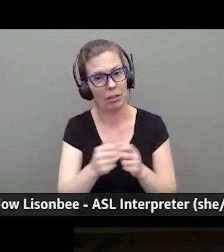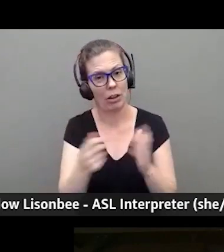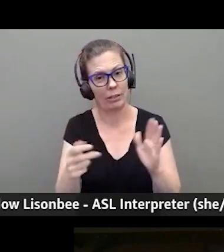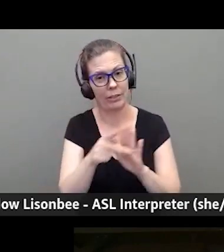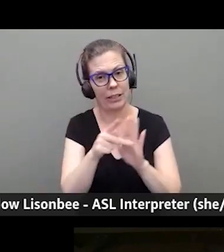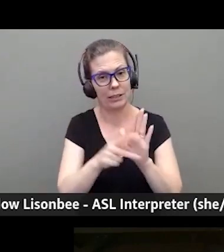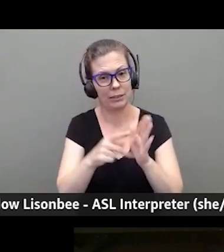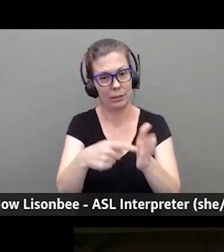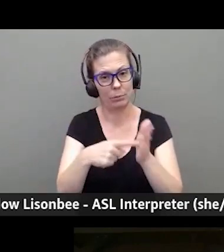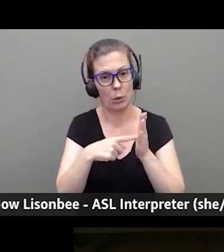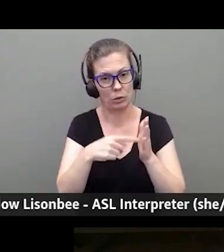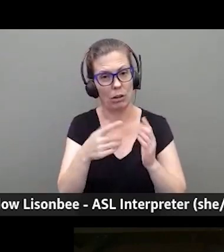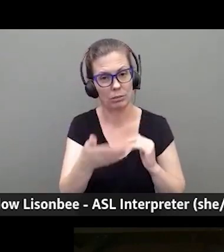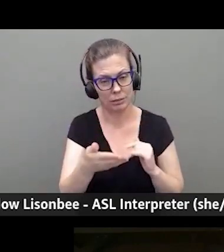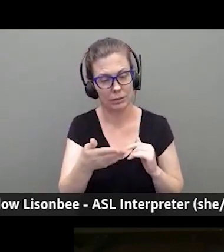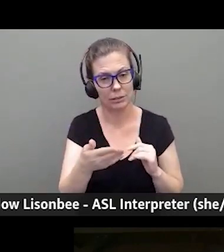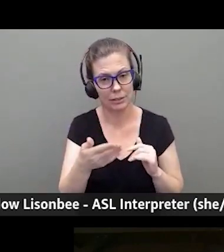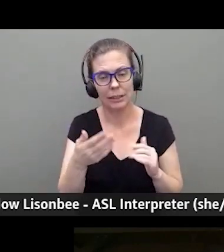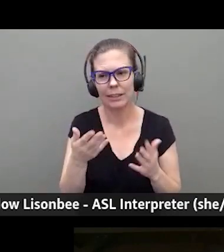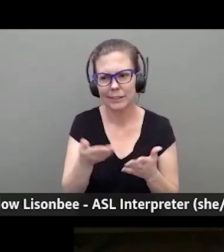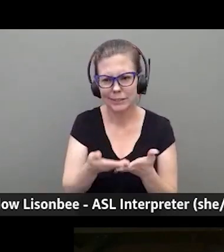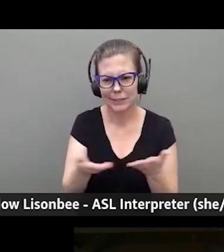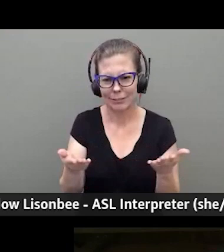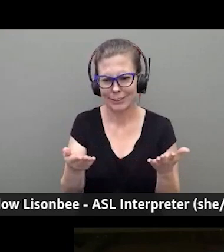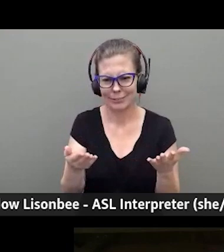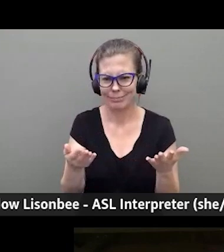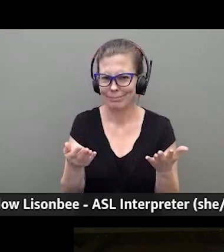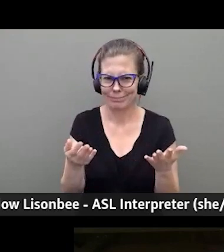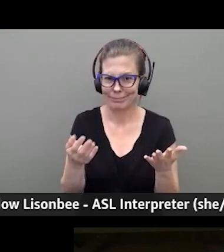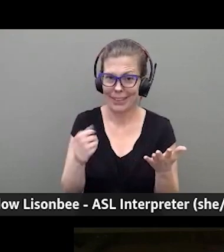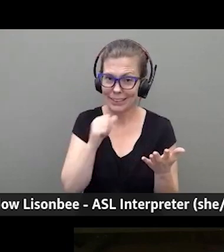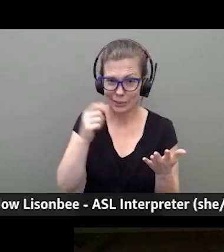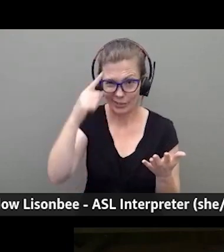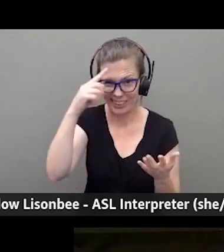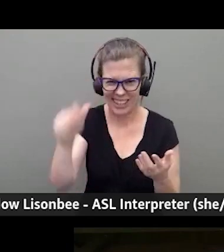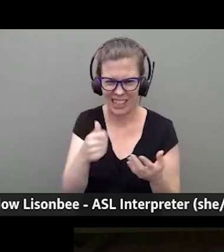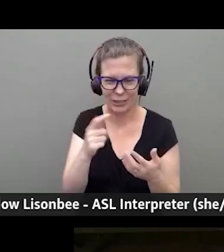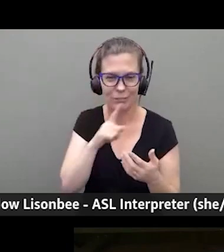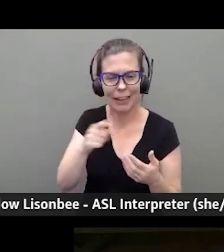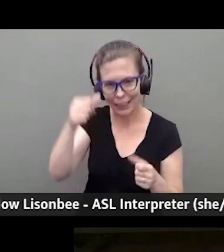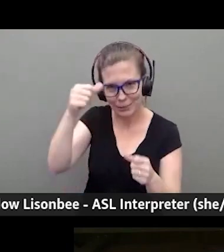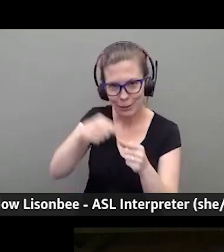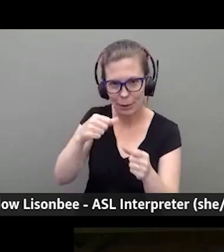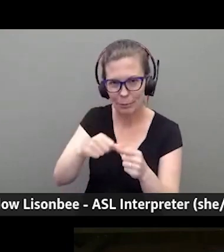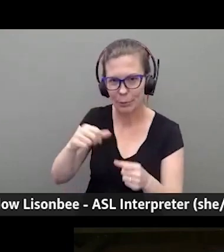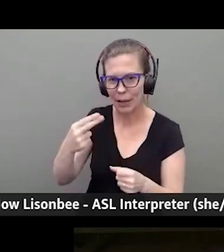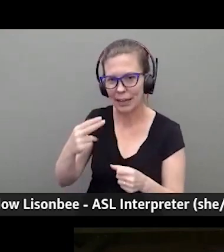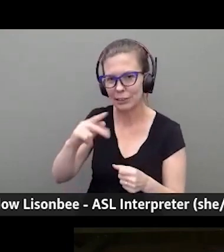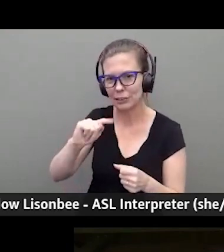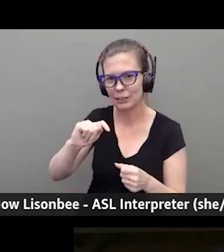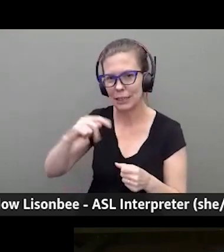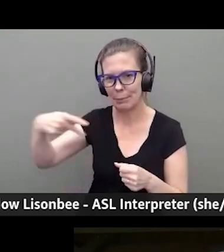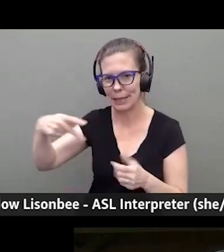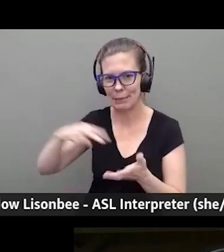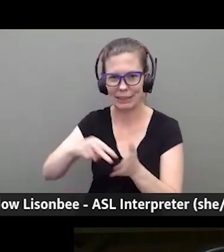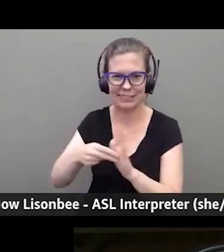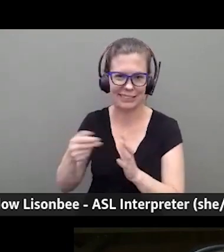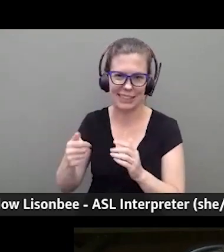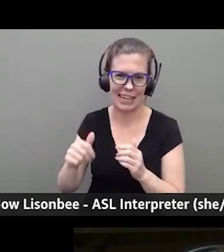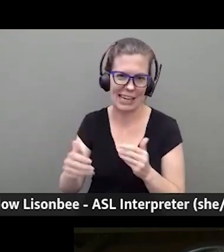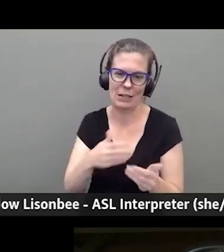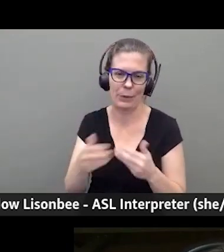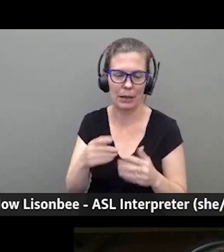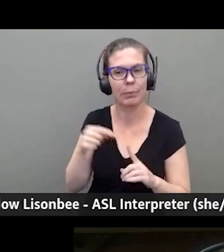protocols that we all deal with. You know, this stuff is, you know, I don't think that anybody really remembers what HTTP stands for any longer, right? But there